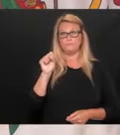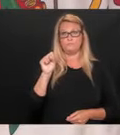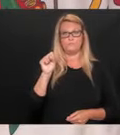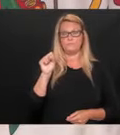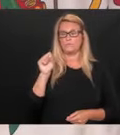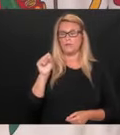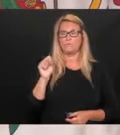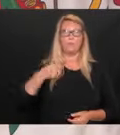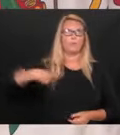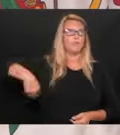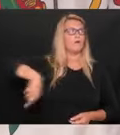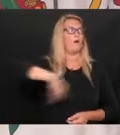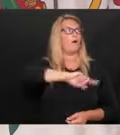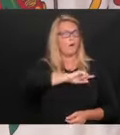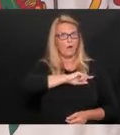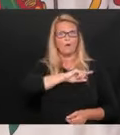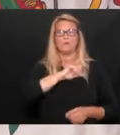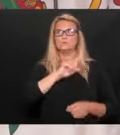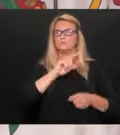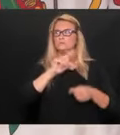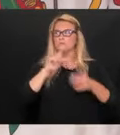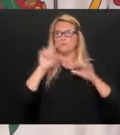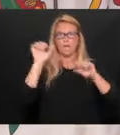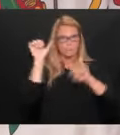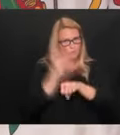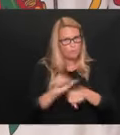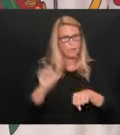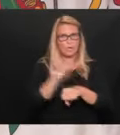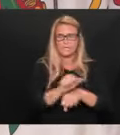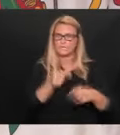everybody's worked. Everybody's worked.